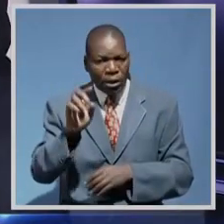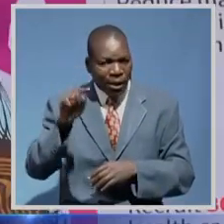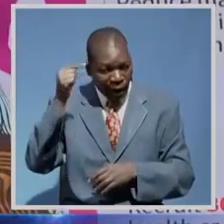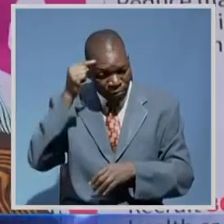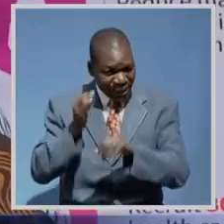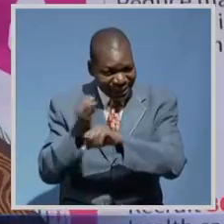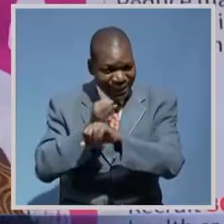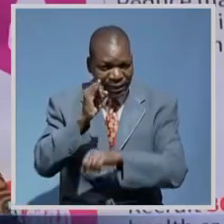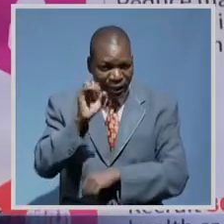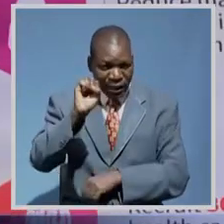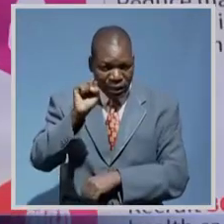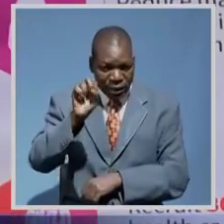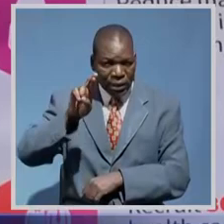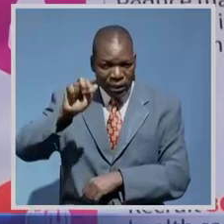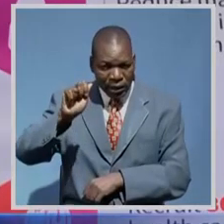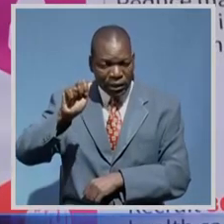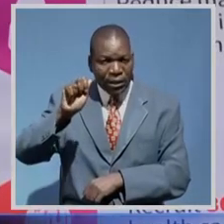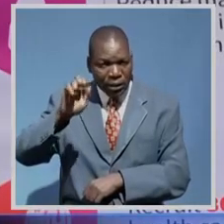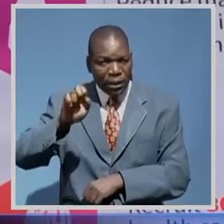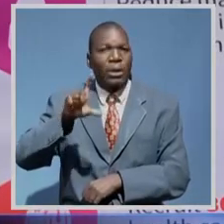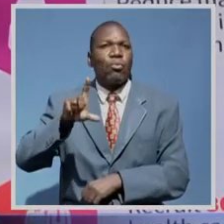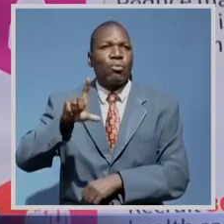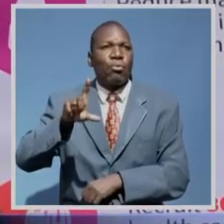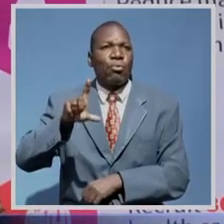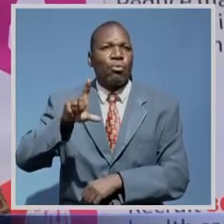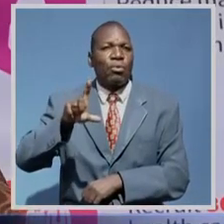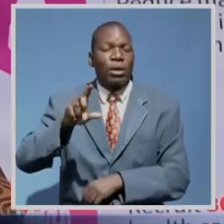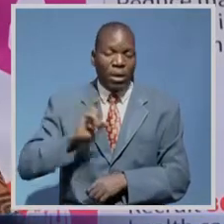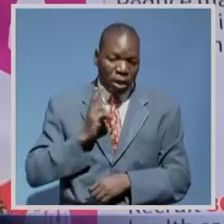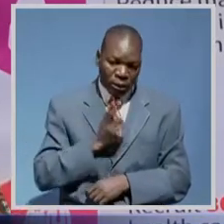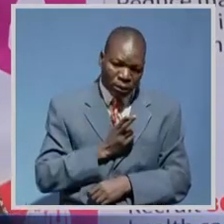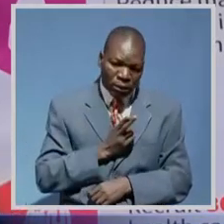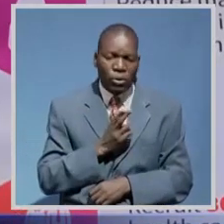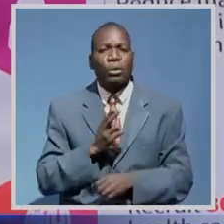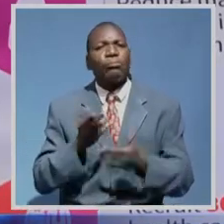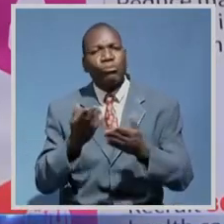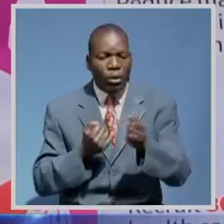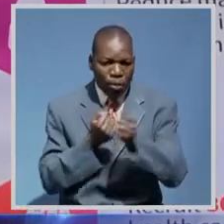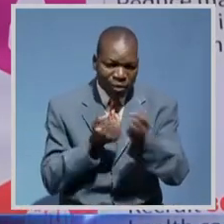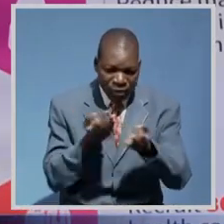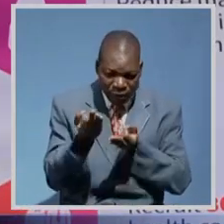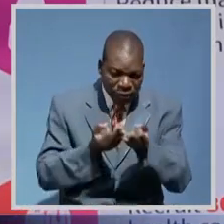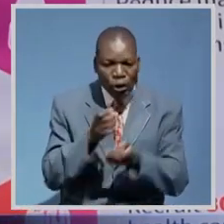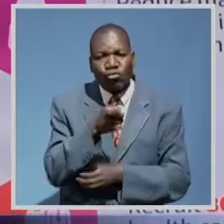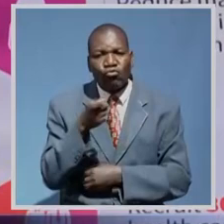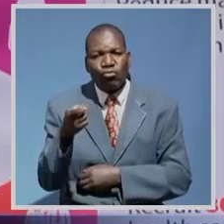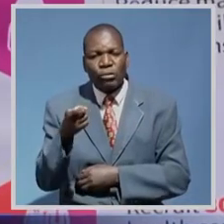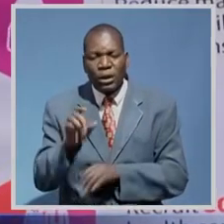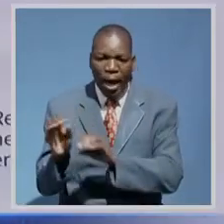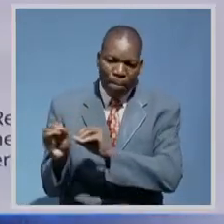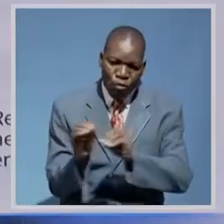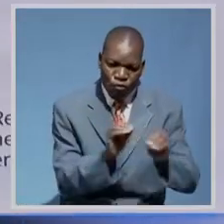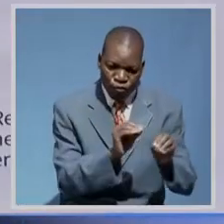government. We have developed guidelines to support facilitation of movements of goods, even in this